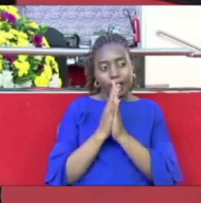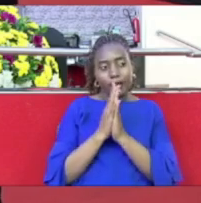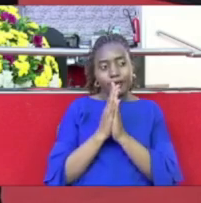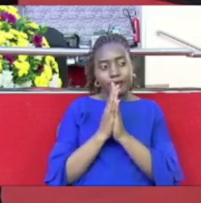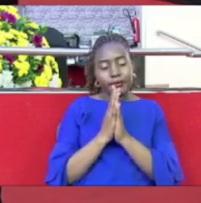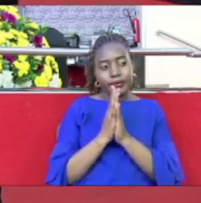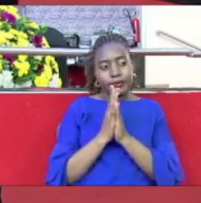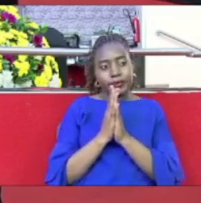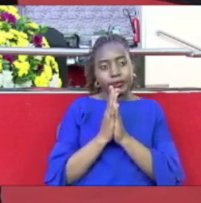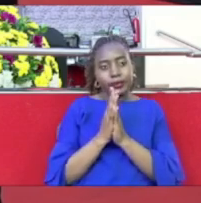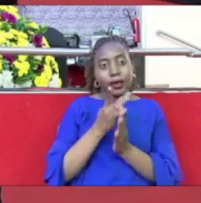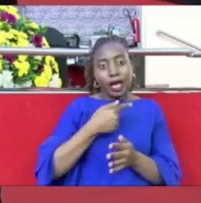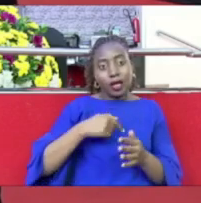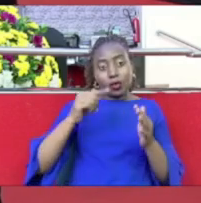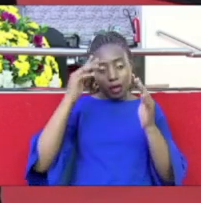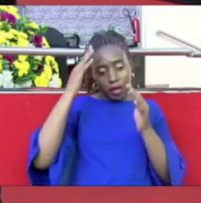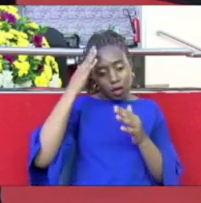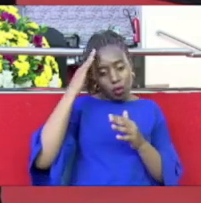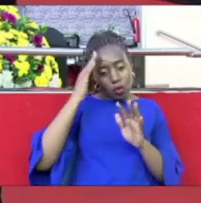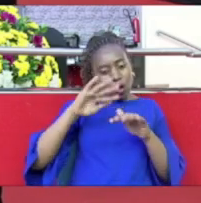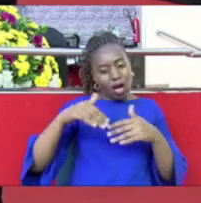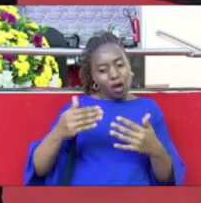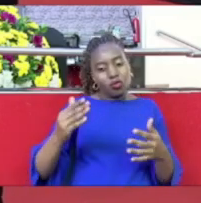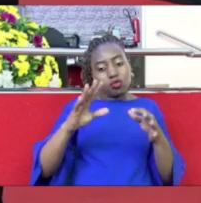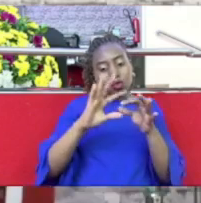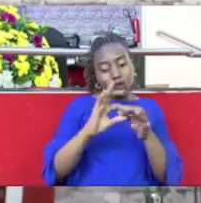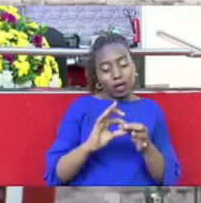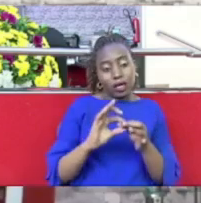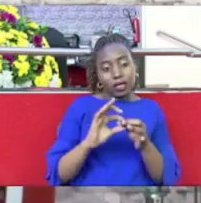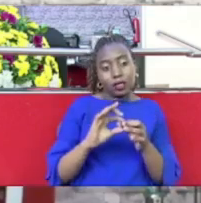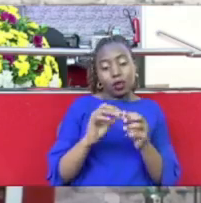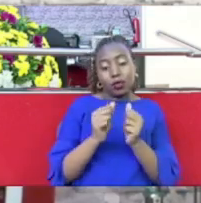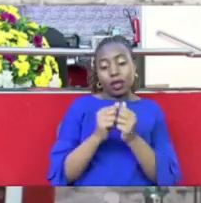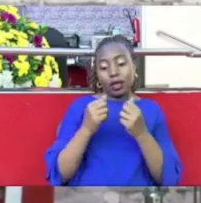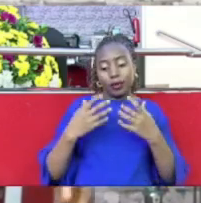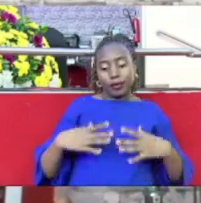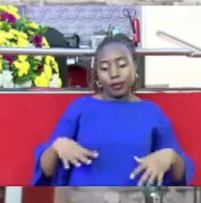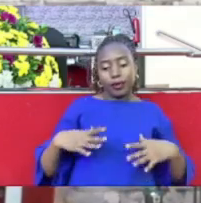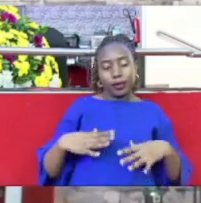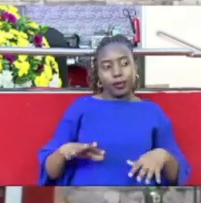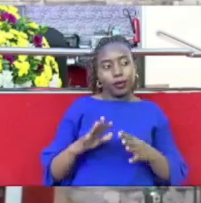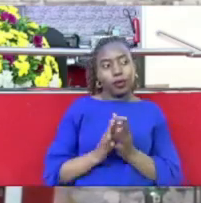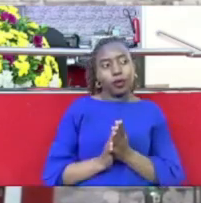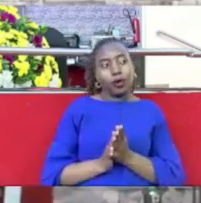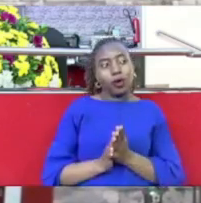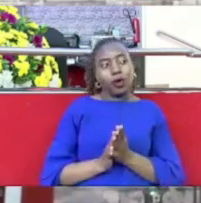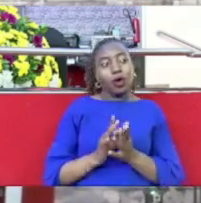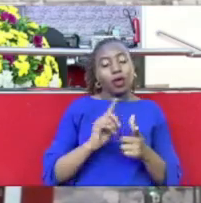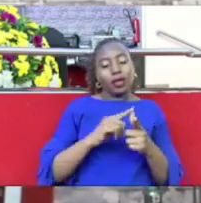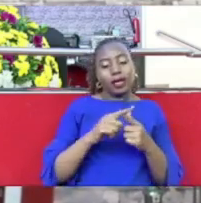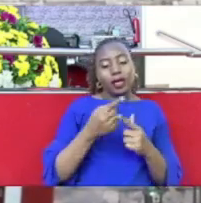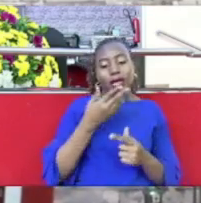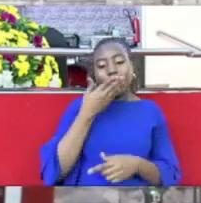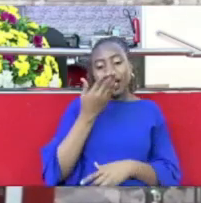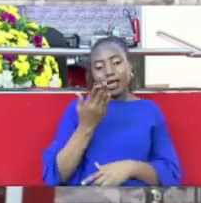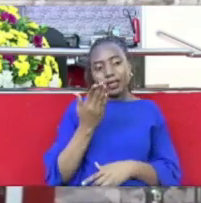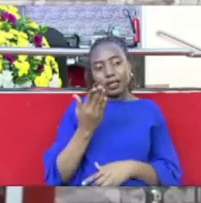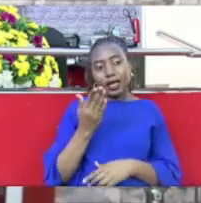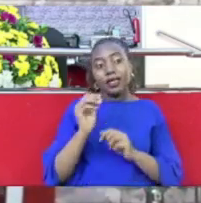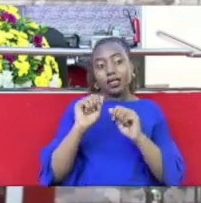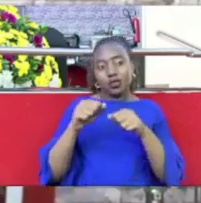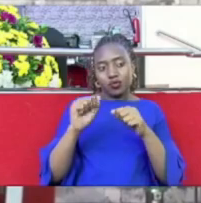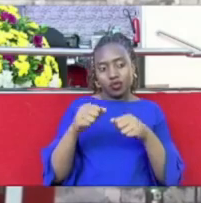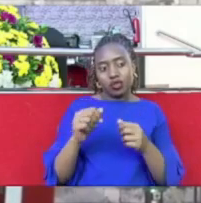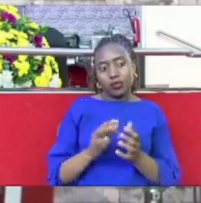maombi, and we know how to connect to somebody, na tunajua jinsi ya kuungana na watu wengine, an answer is automatic. Bana jawabu ambalo. Lastly, the